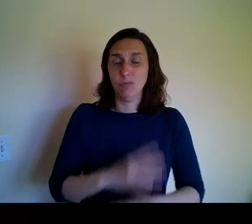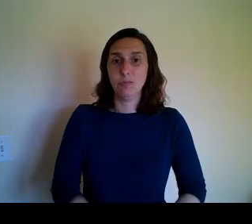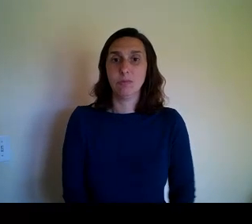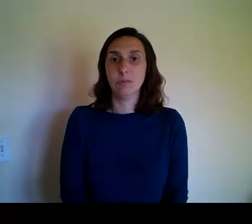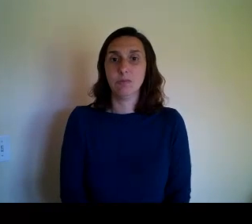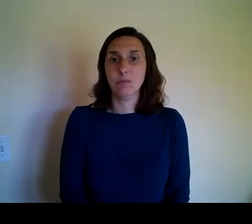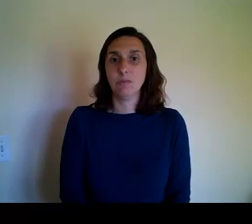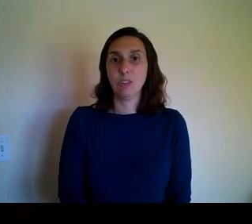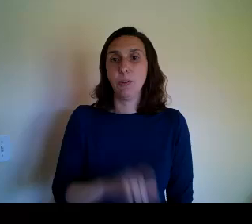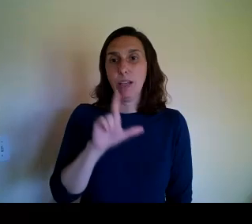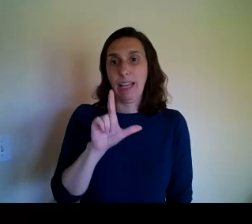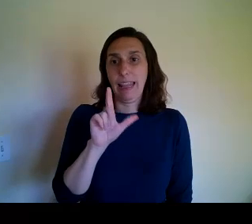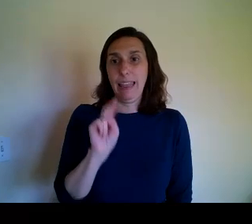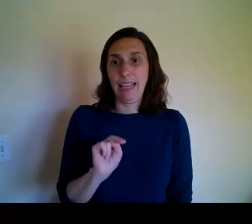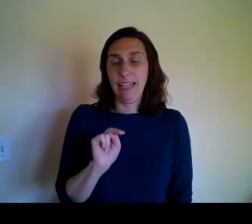So ln